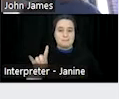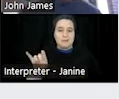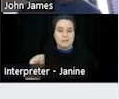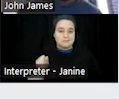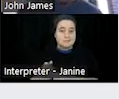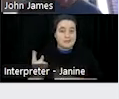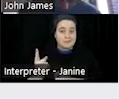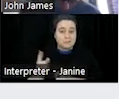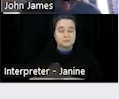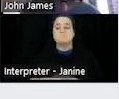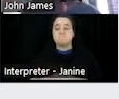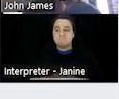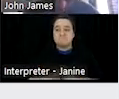like